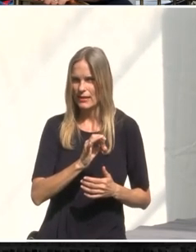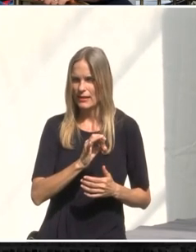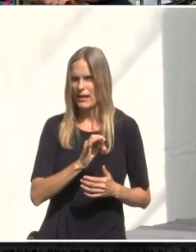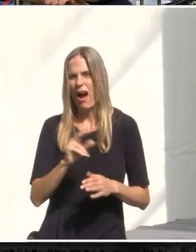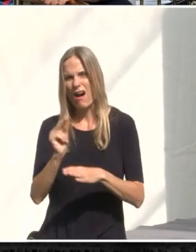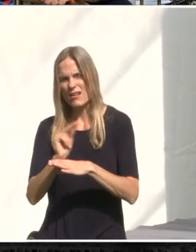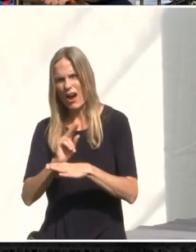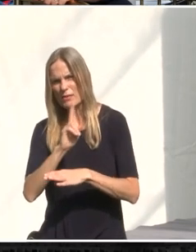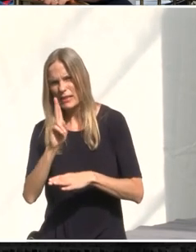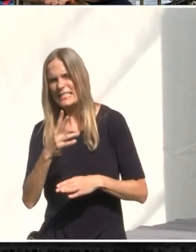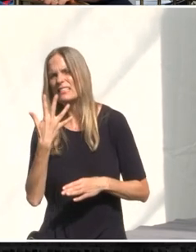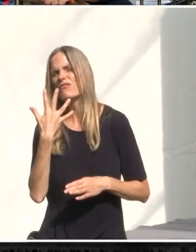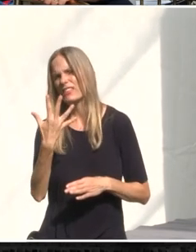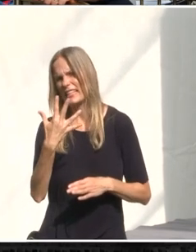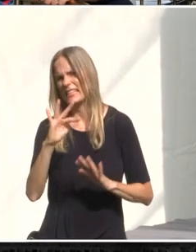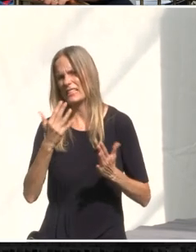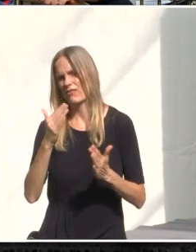are around 5 or even less.